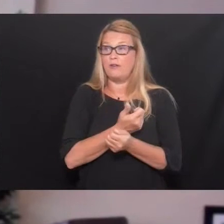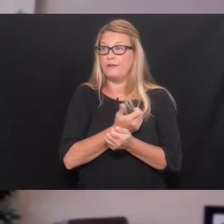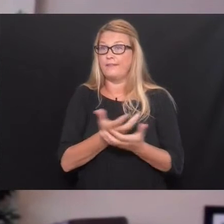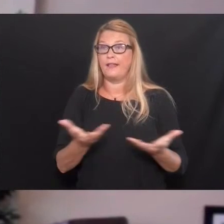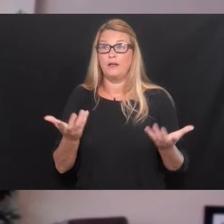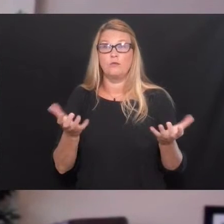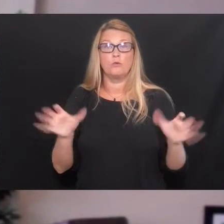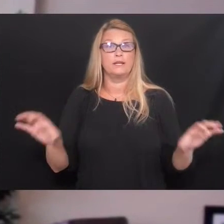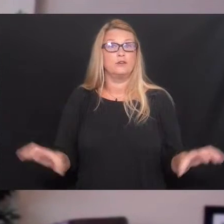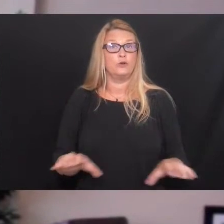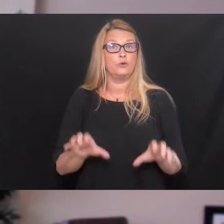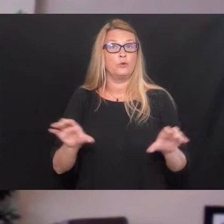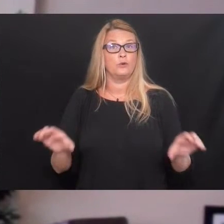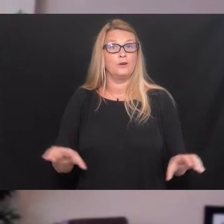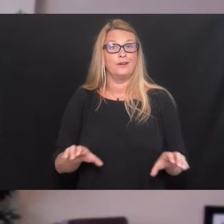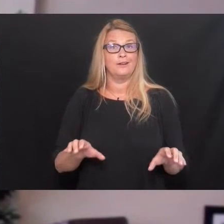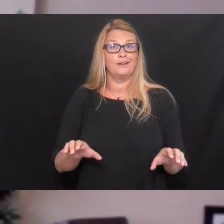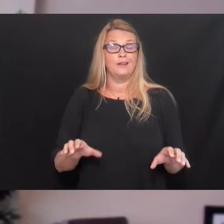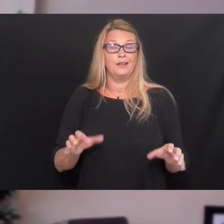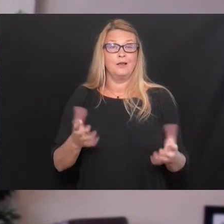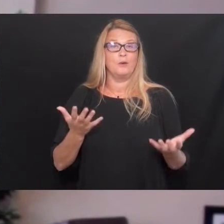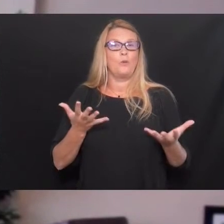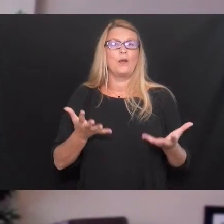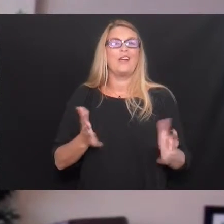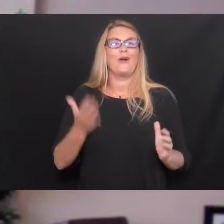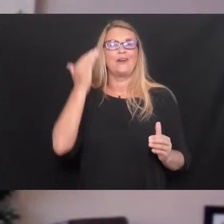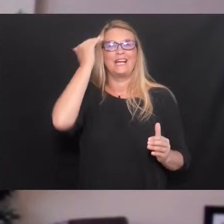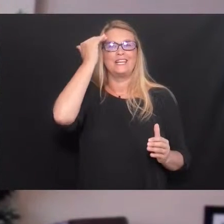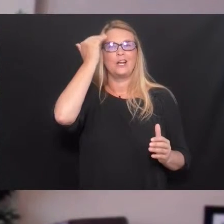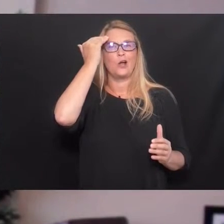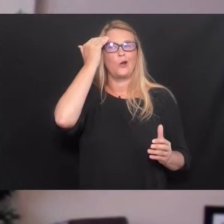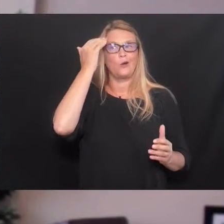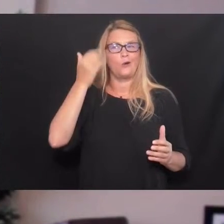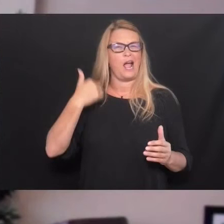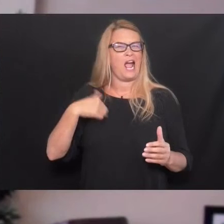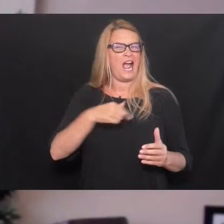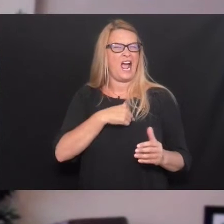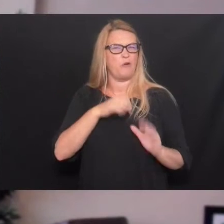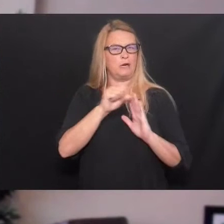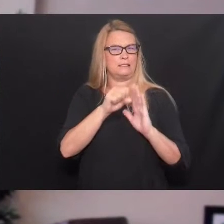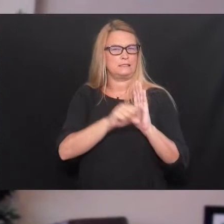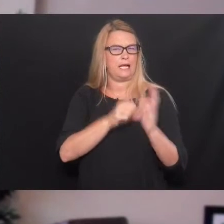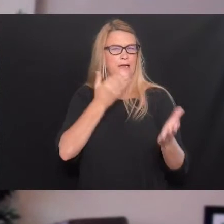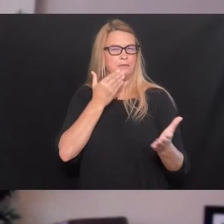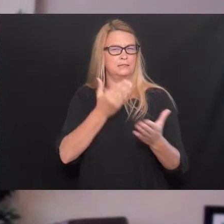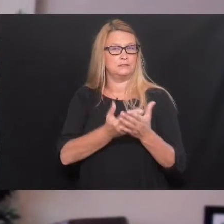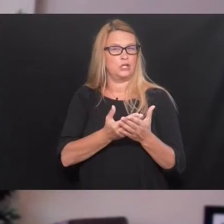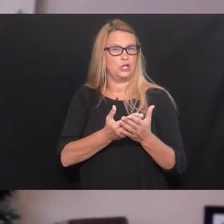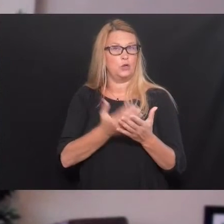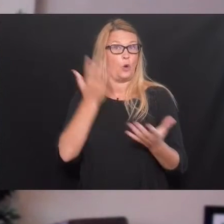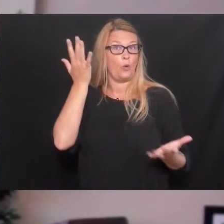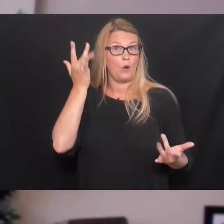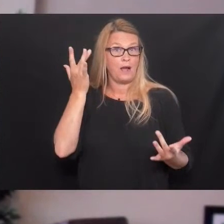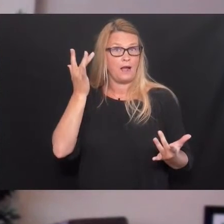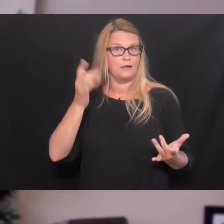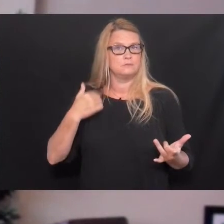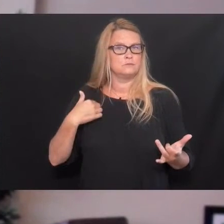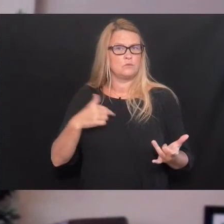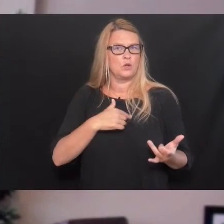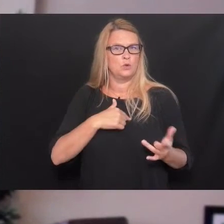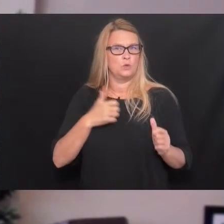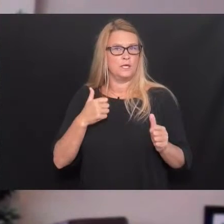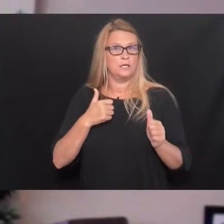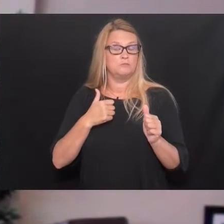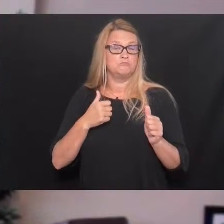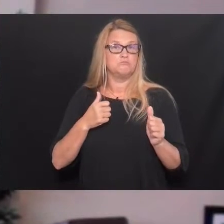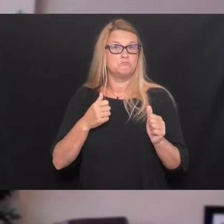But we also know that one of the reasons why we've done well so far is because we've been willing to push the envelope, perhaps where some others